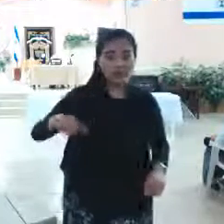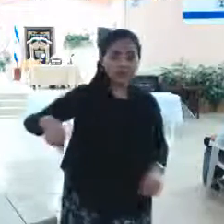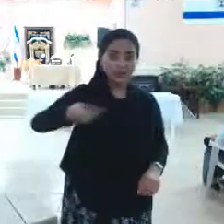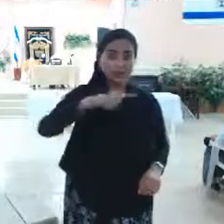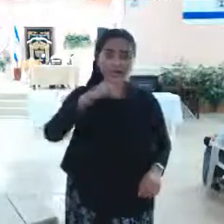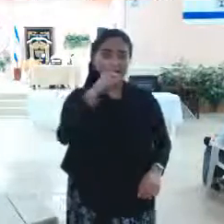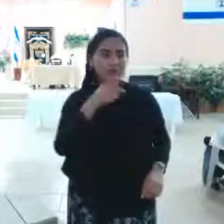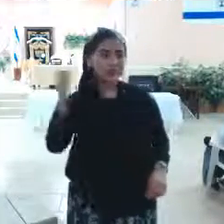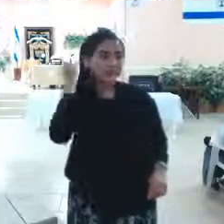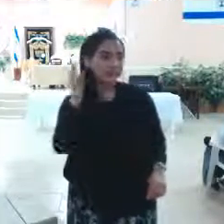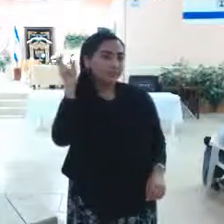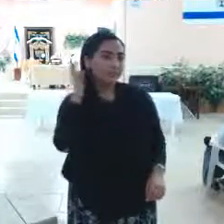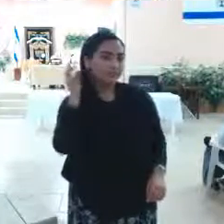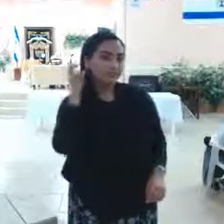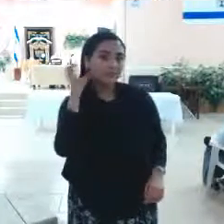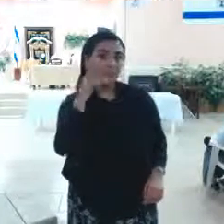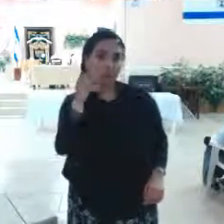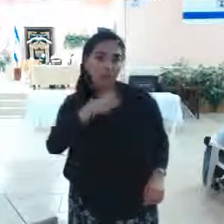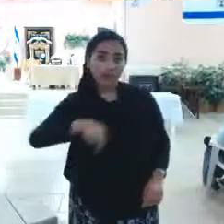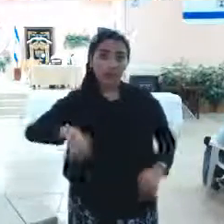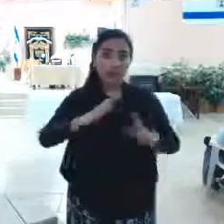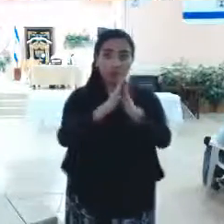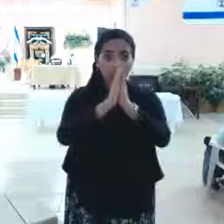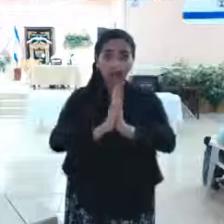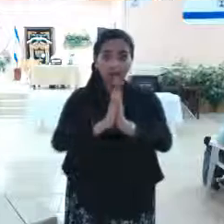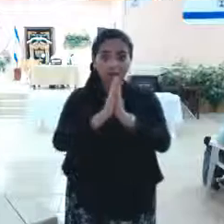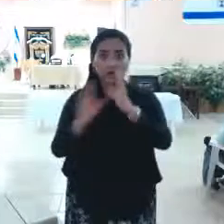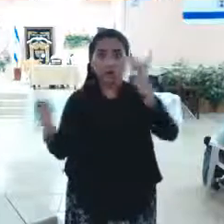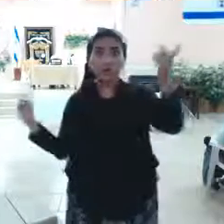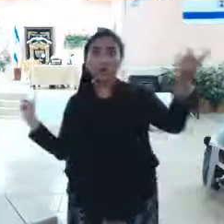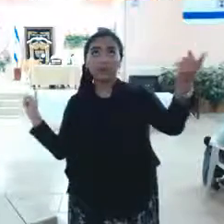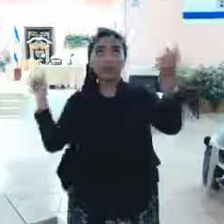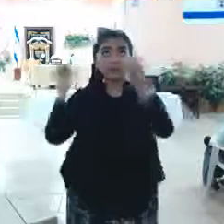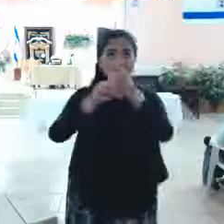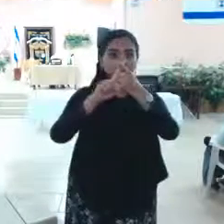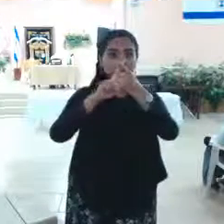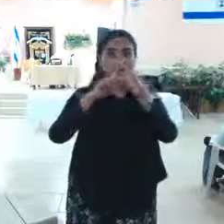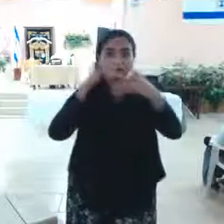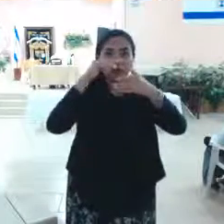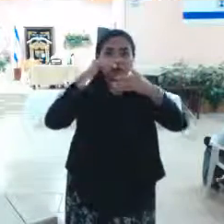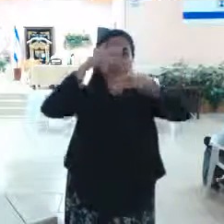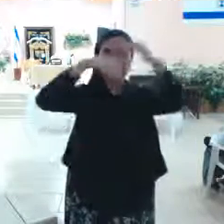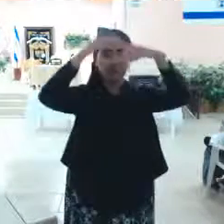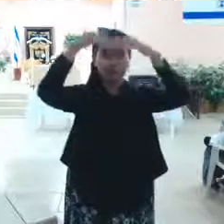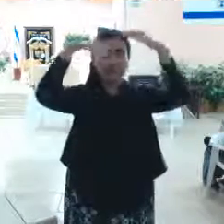voice was heard, and their prayer came up to